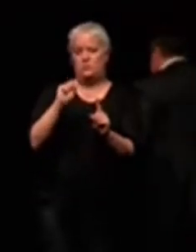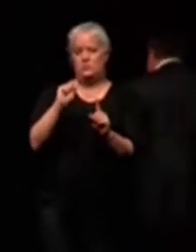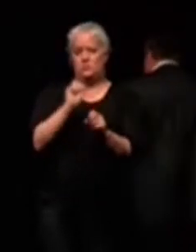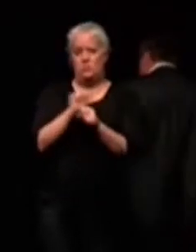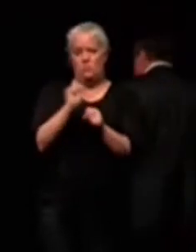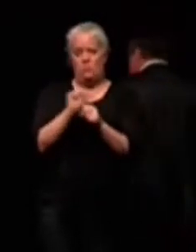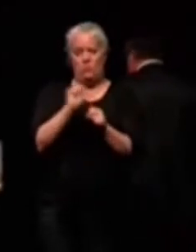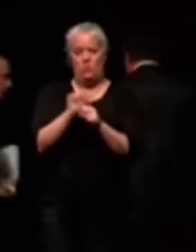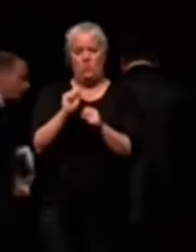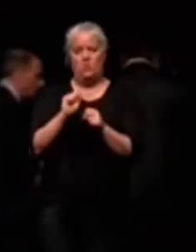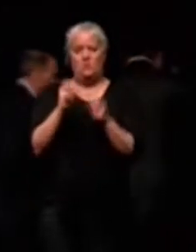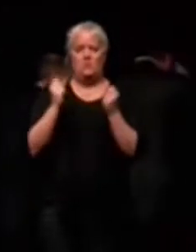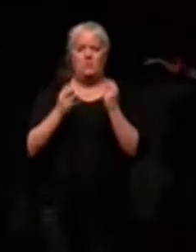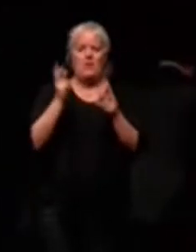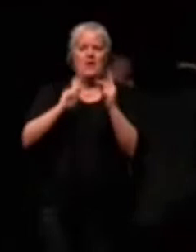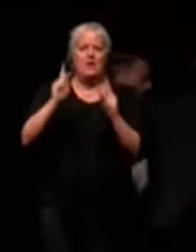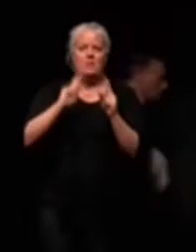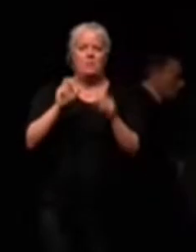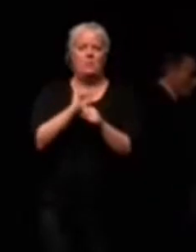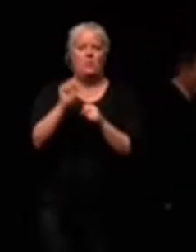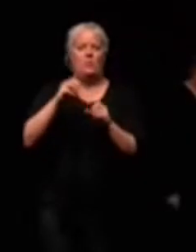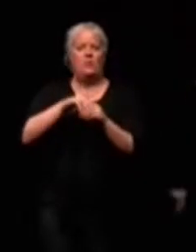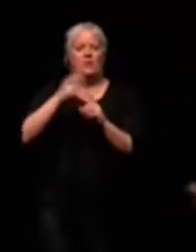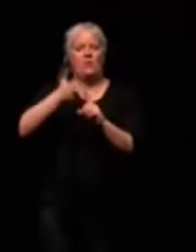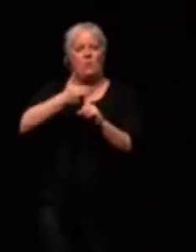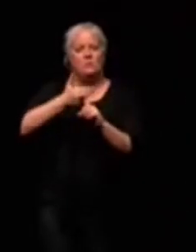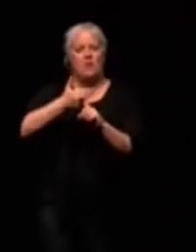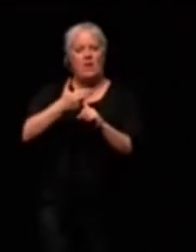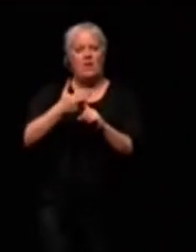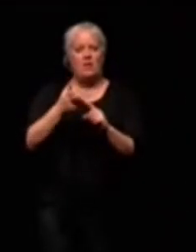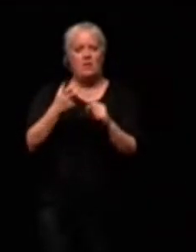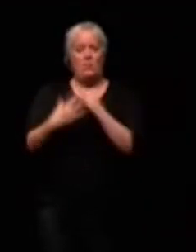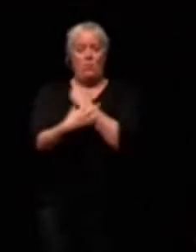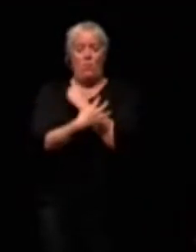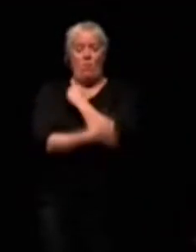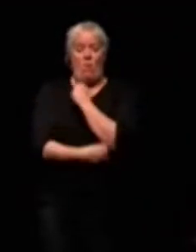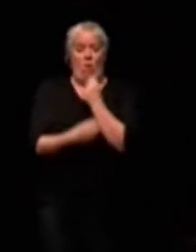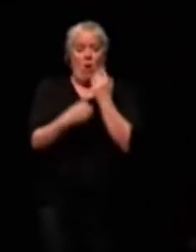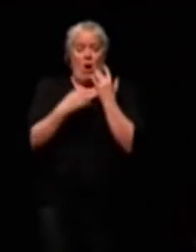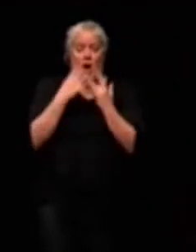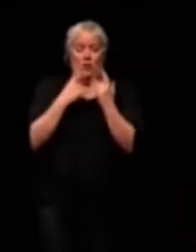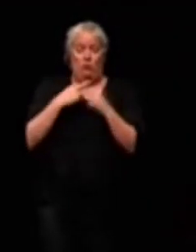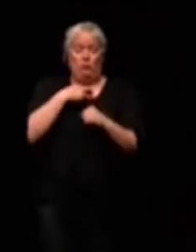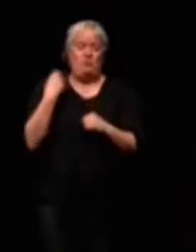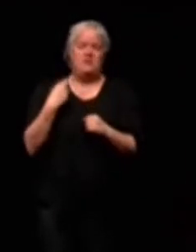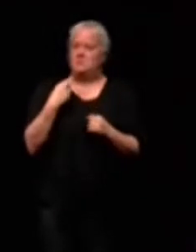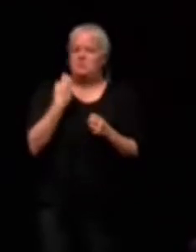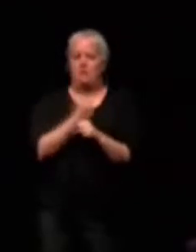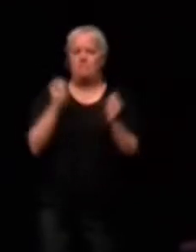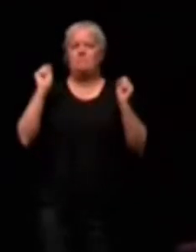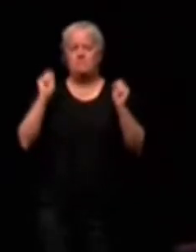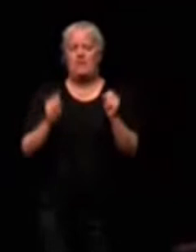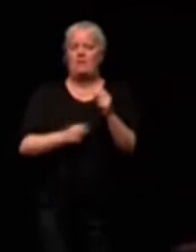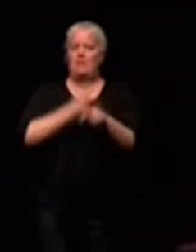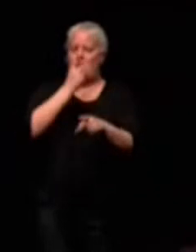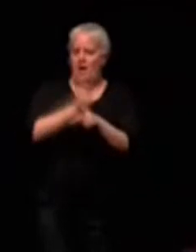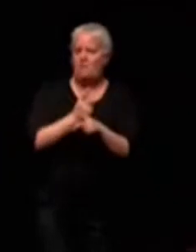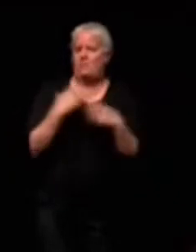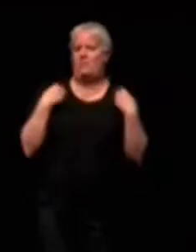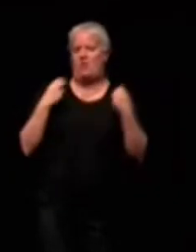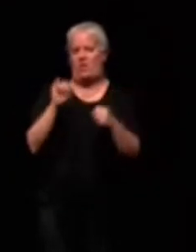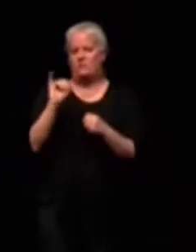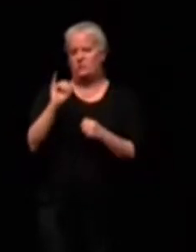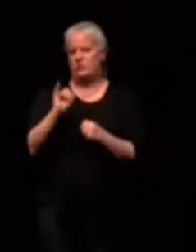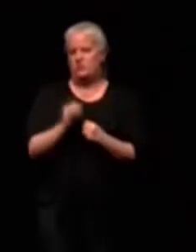the pandemic, and tens of thousands of hotel workers kept their health insurance when they needed it the most. And look,